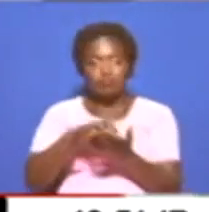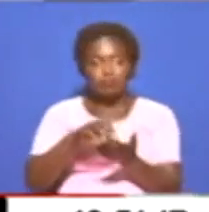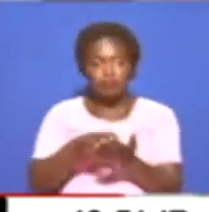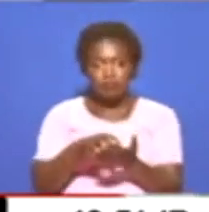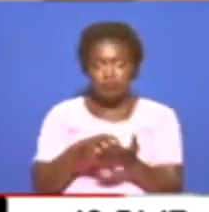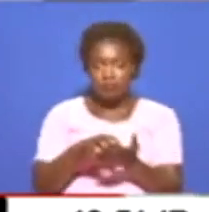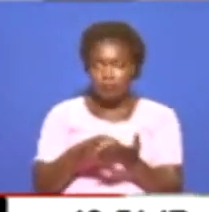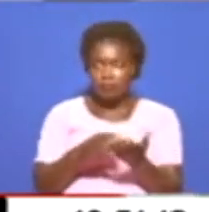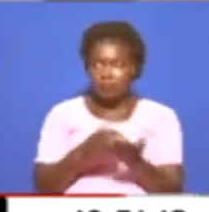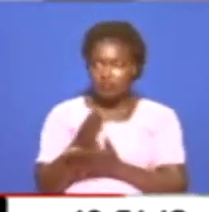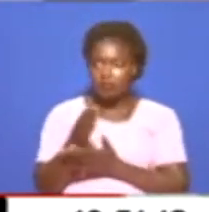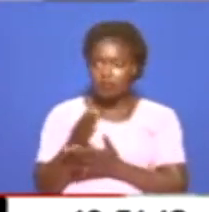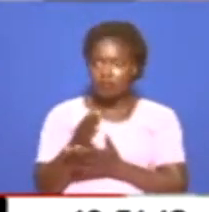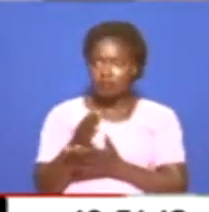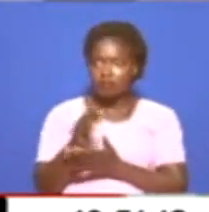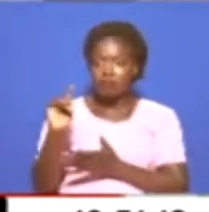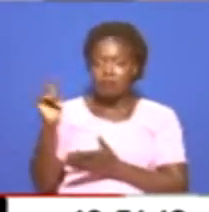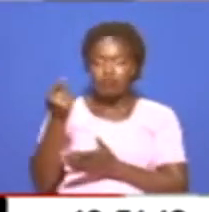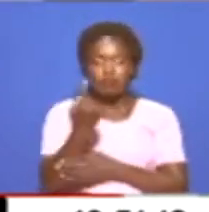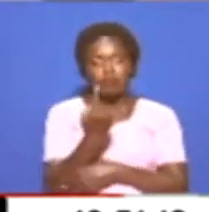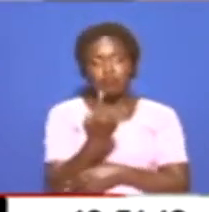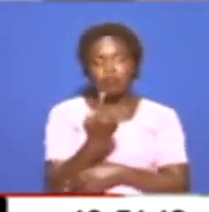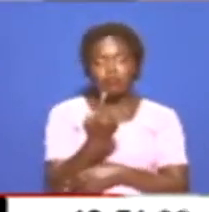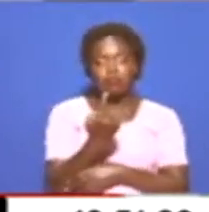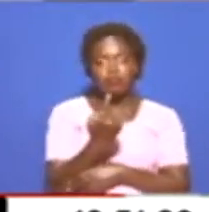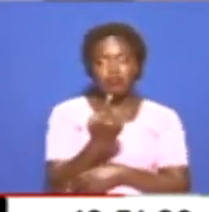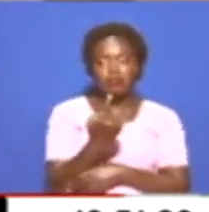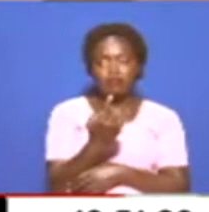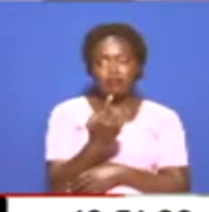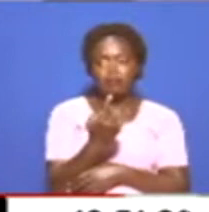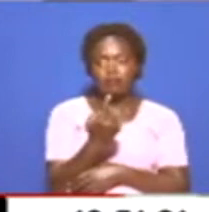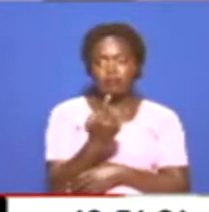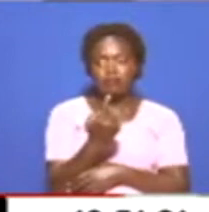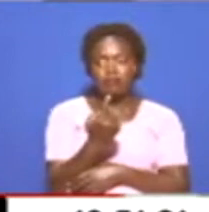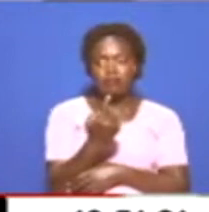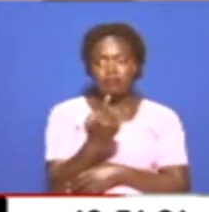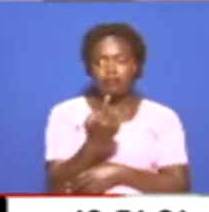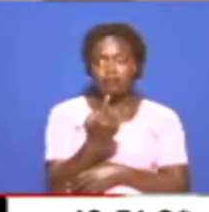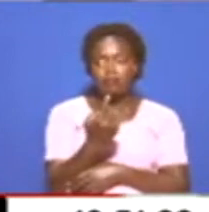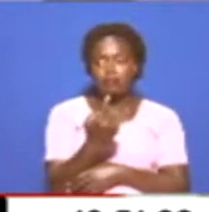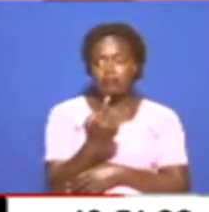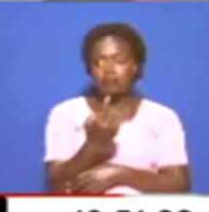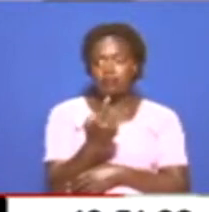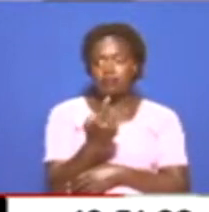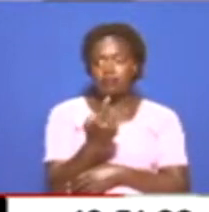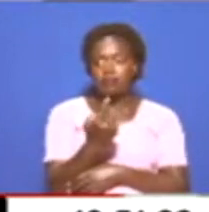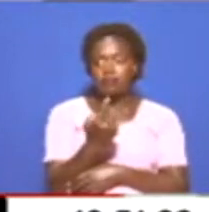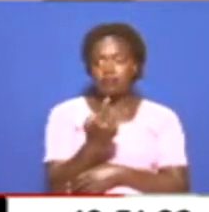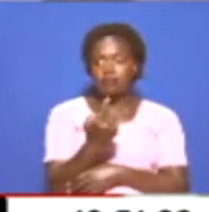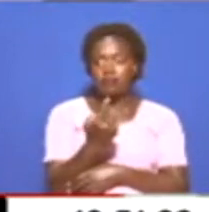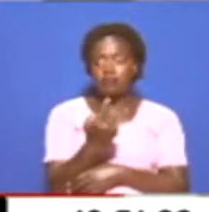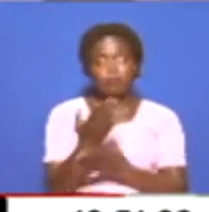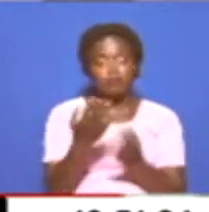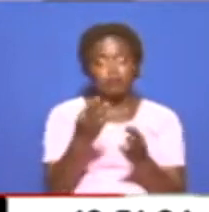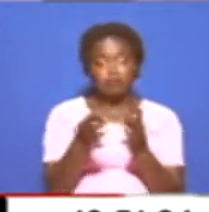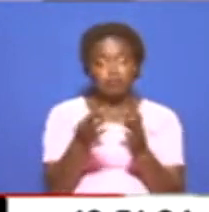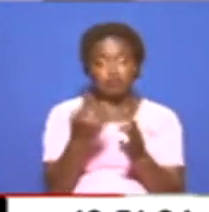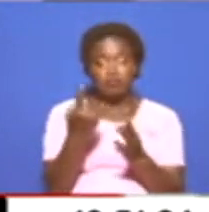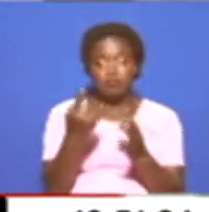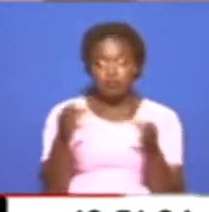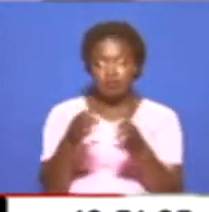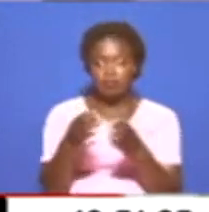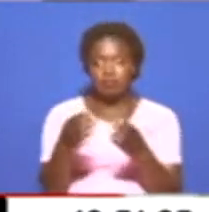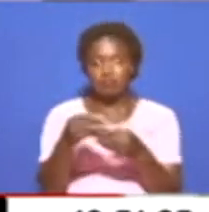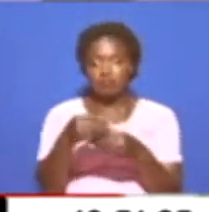via Kenya Kwanza. Yes. If at all they will, they will actually do a one single party